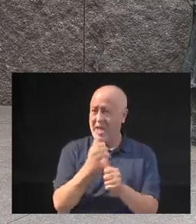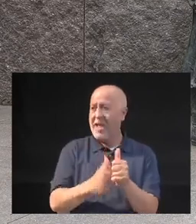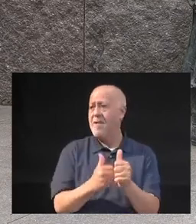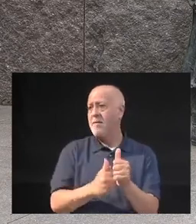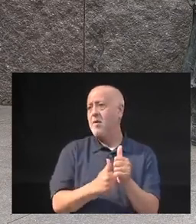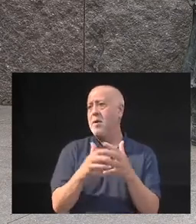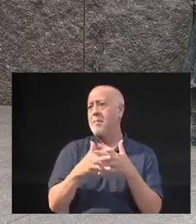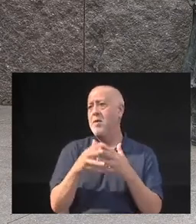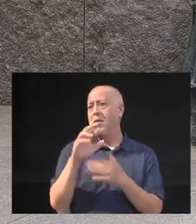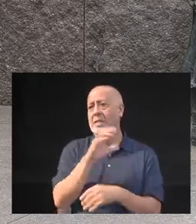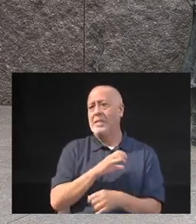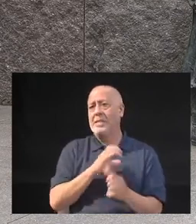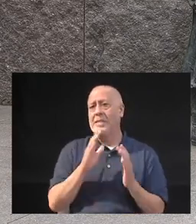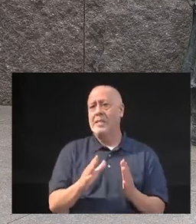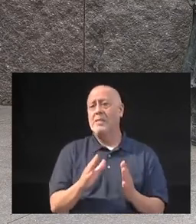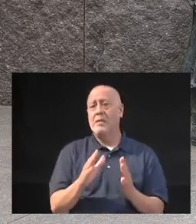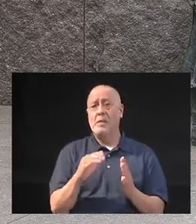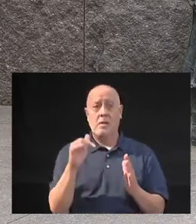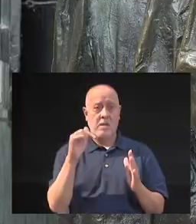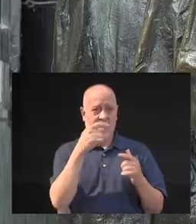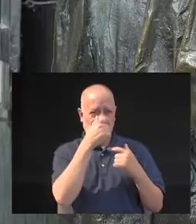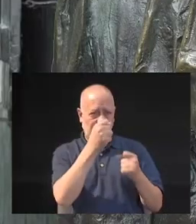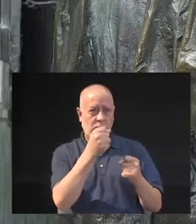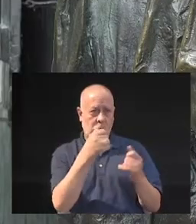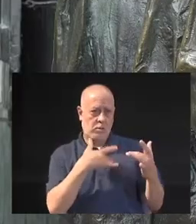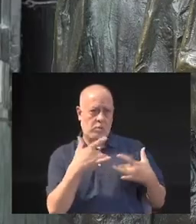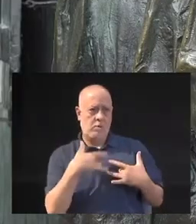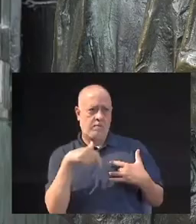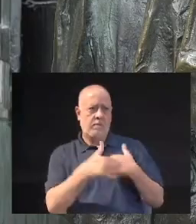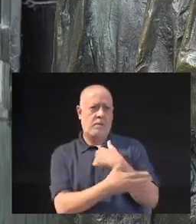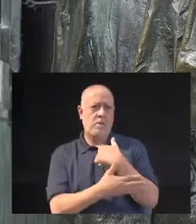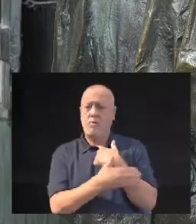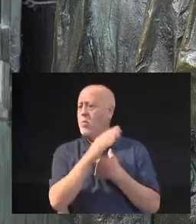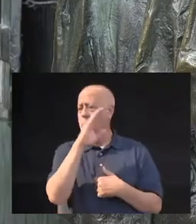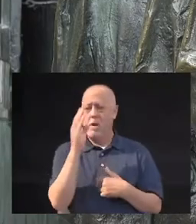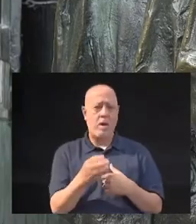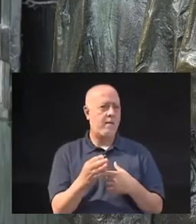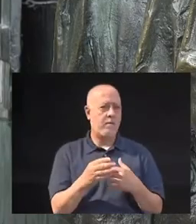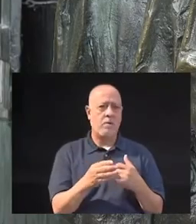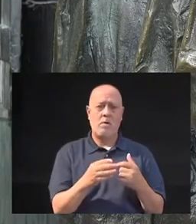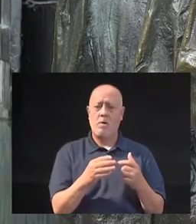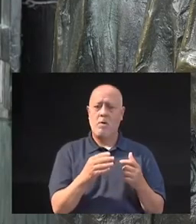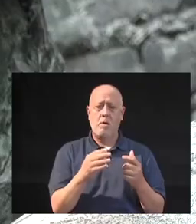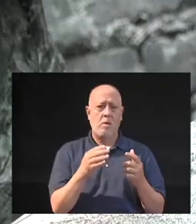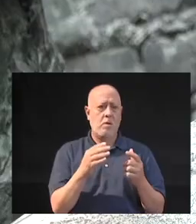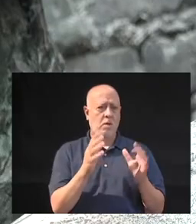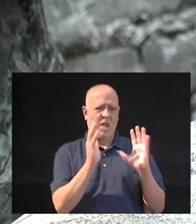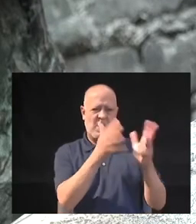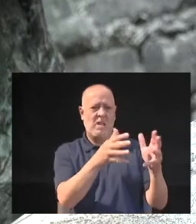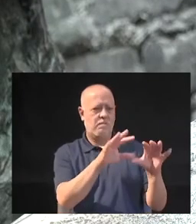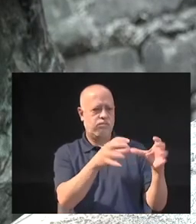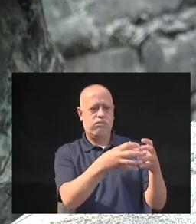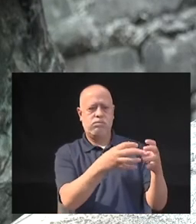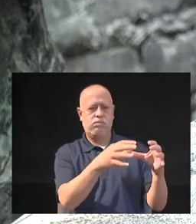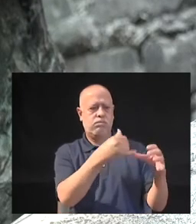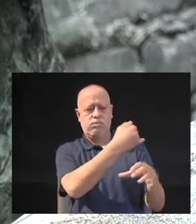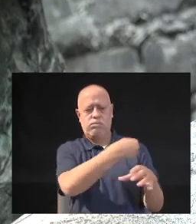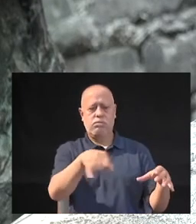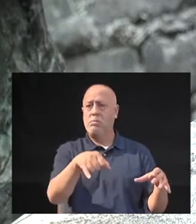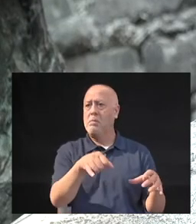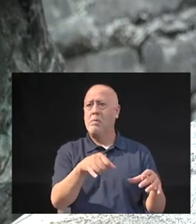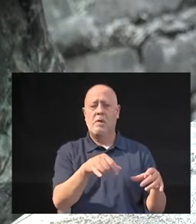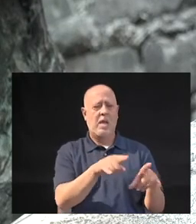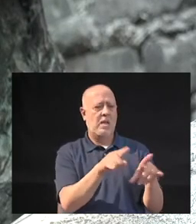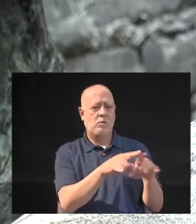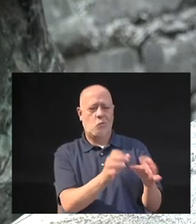subject of this country's interest and concern. And we will never regard any faithful, law-abiding group within our borders as